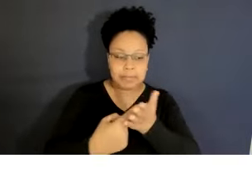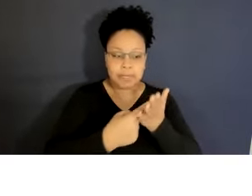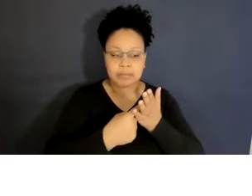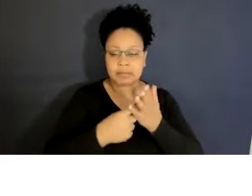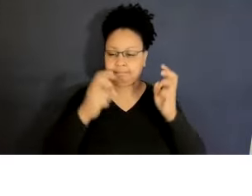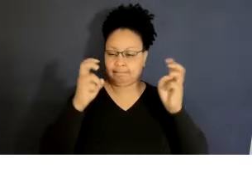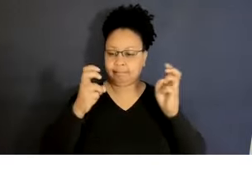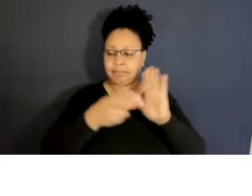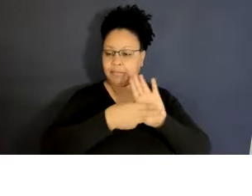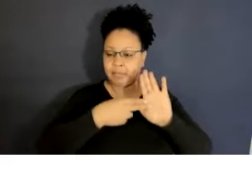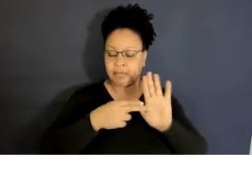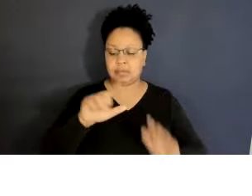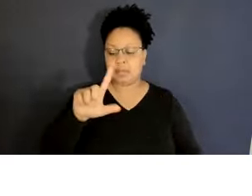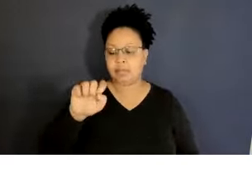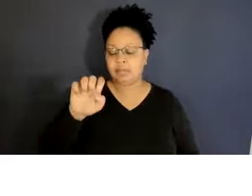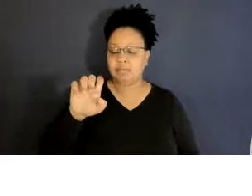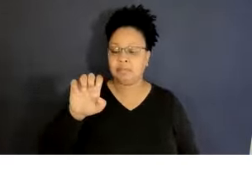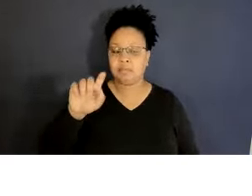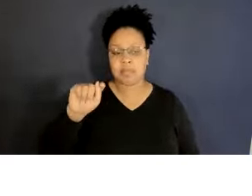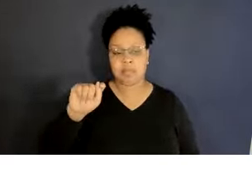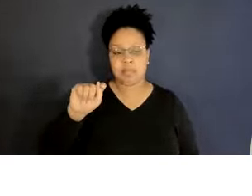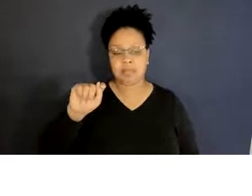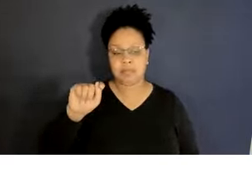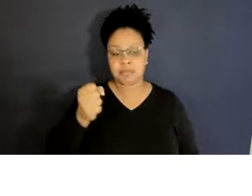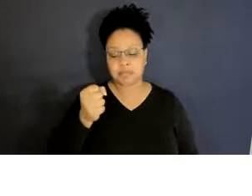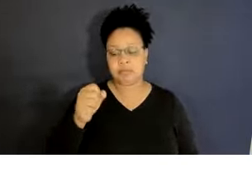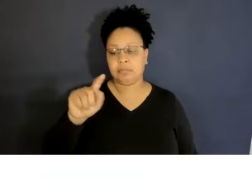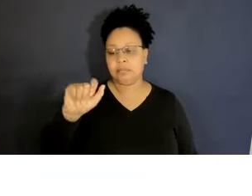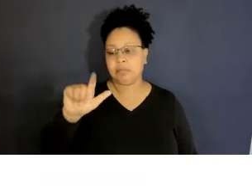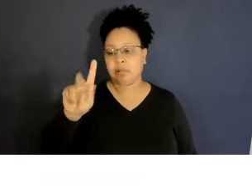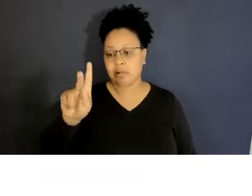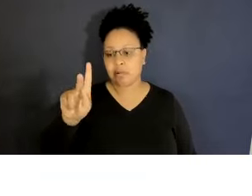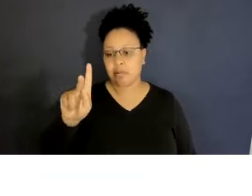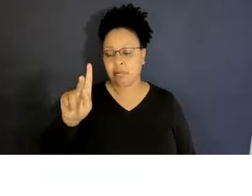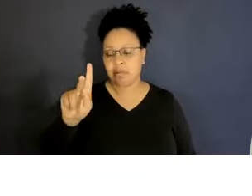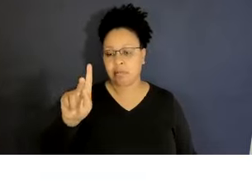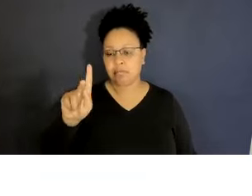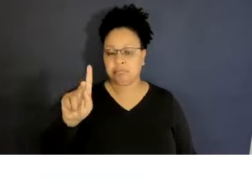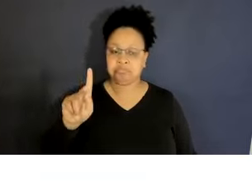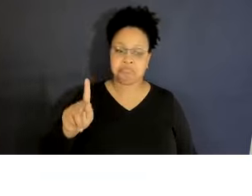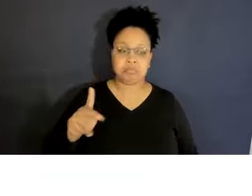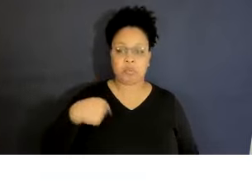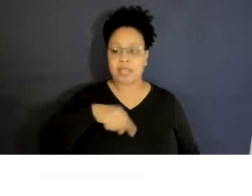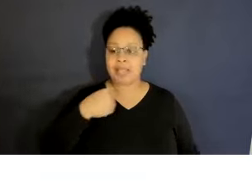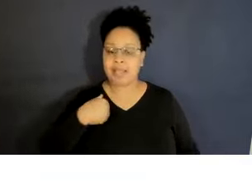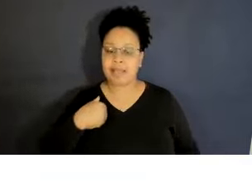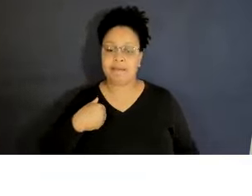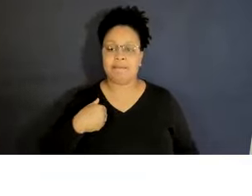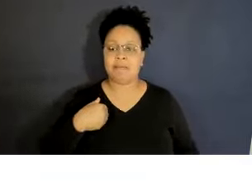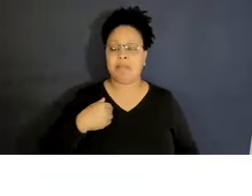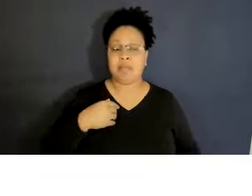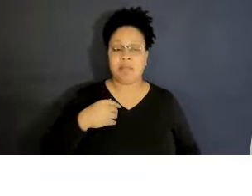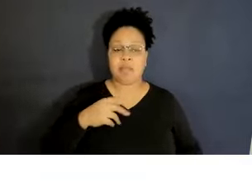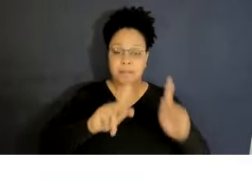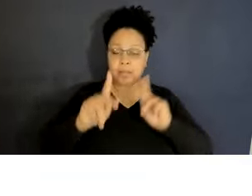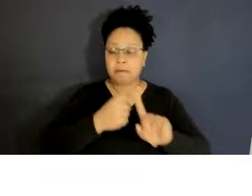every second and fourth Friday of the month, where we have self-advocates from the